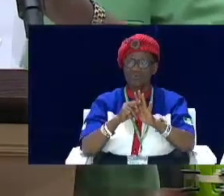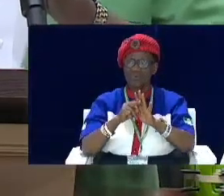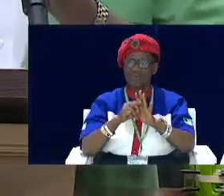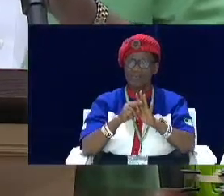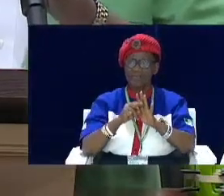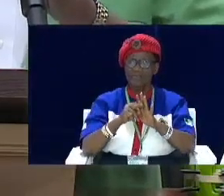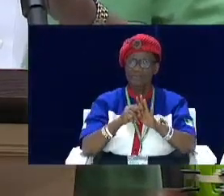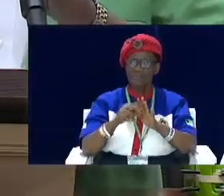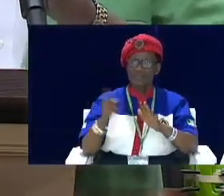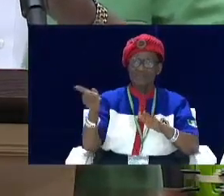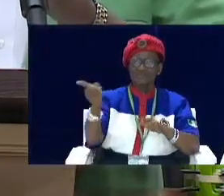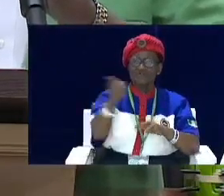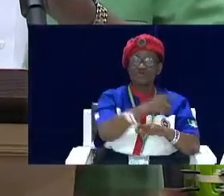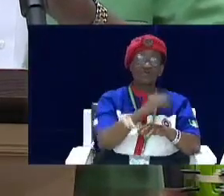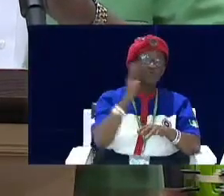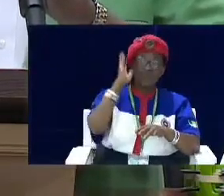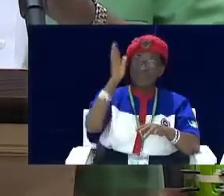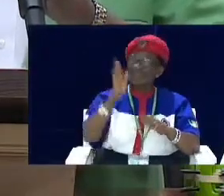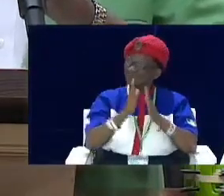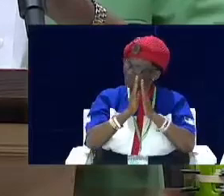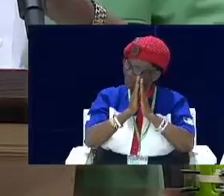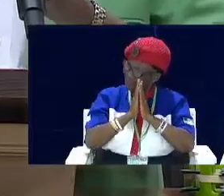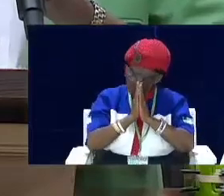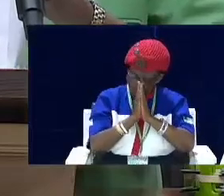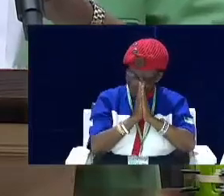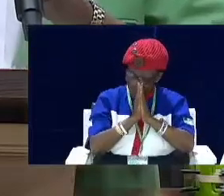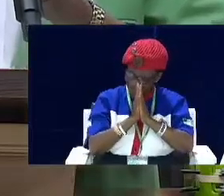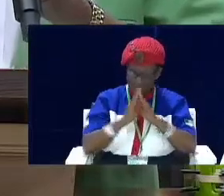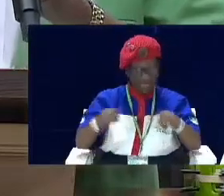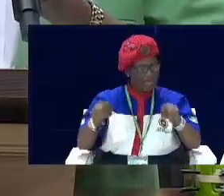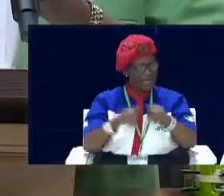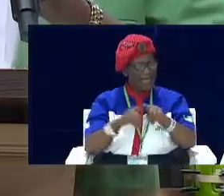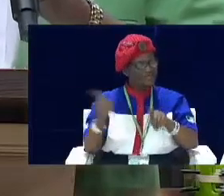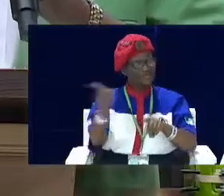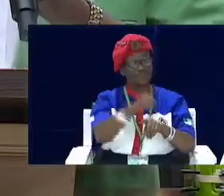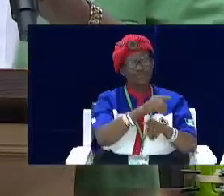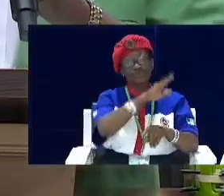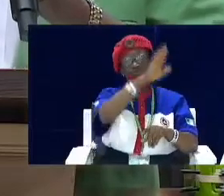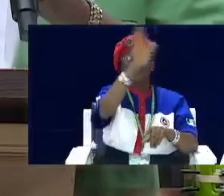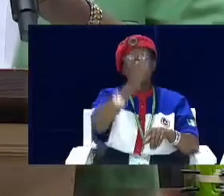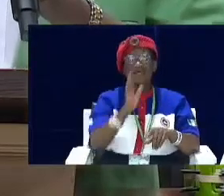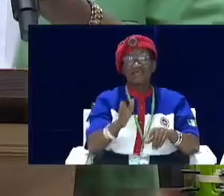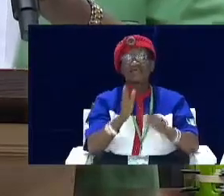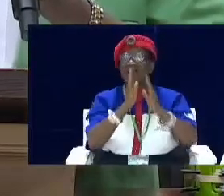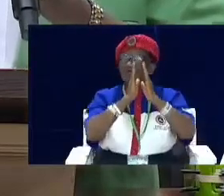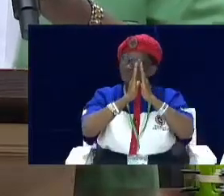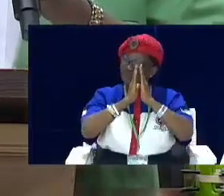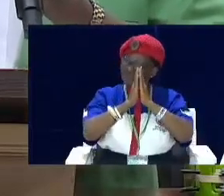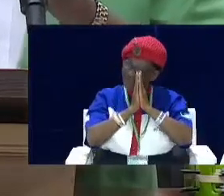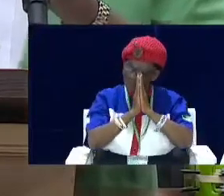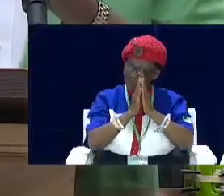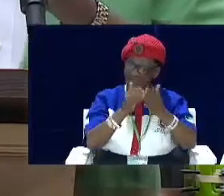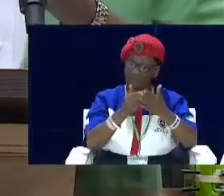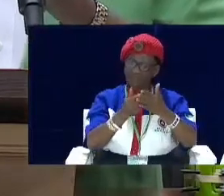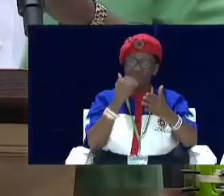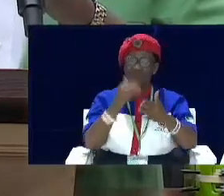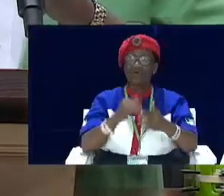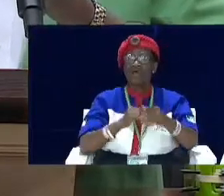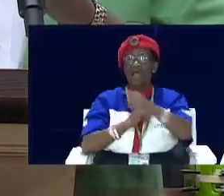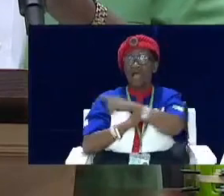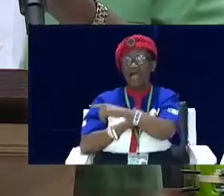You're going to pray like you've never prayed before. I've told you